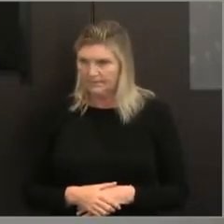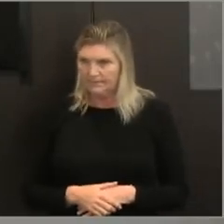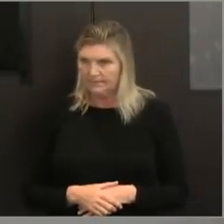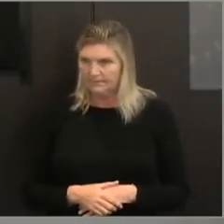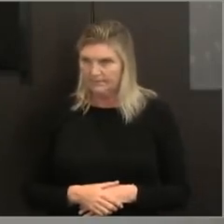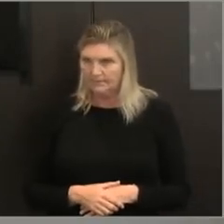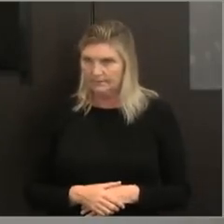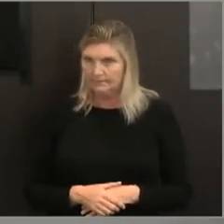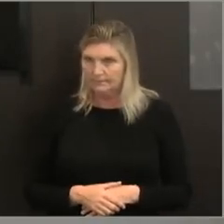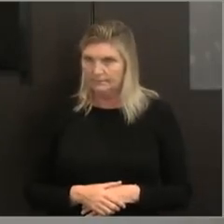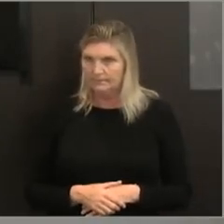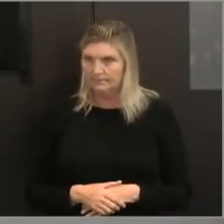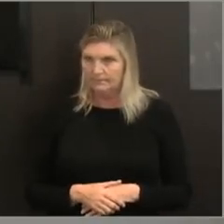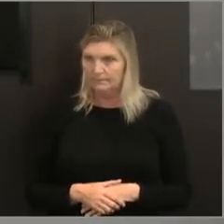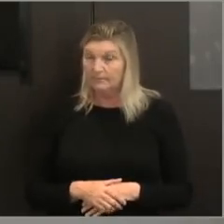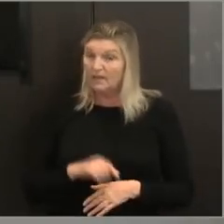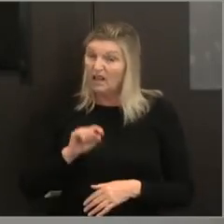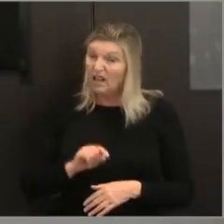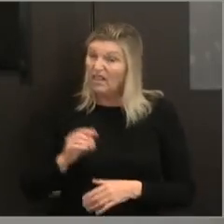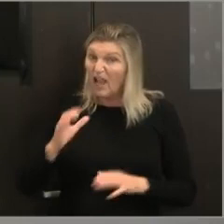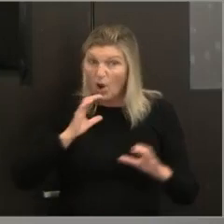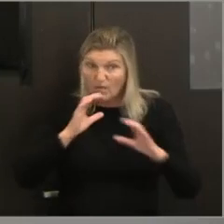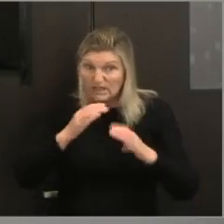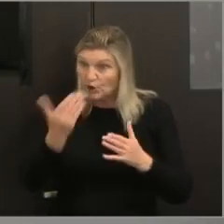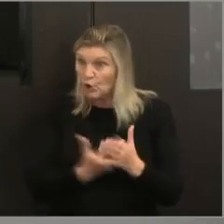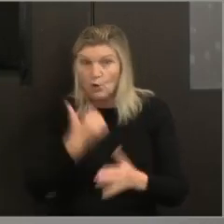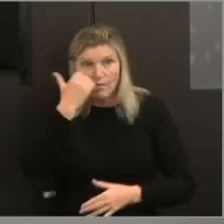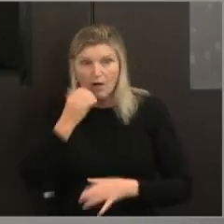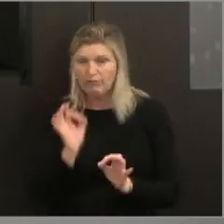Such a discourse is not a new one for Māori.